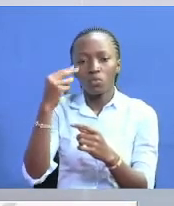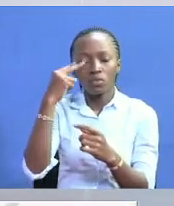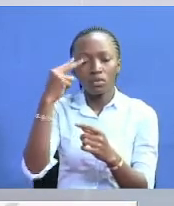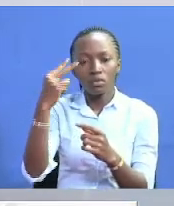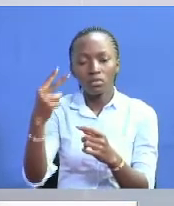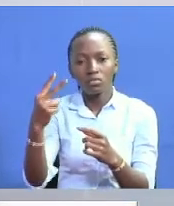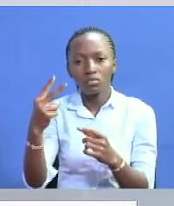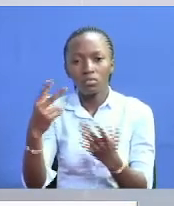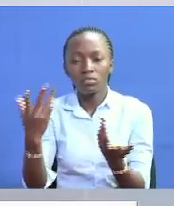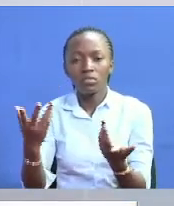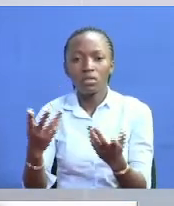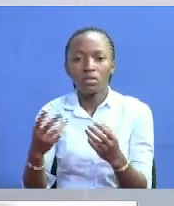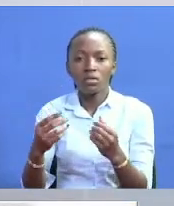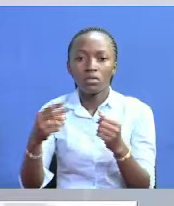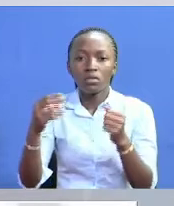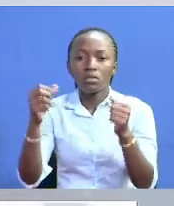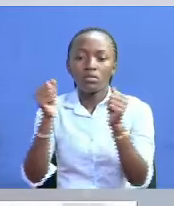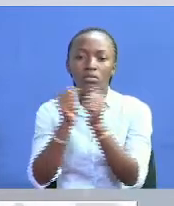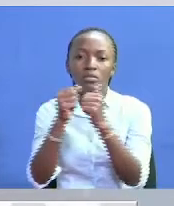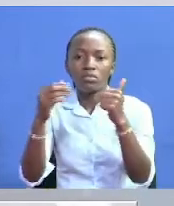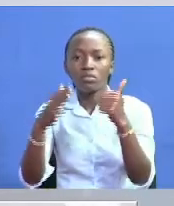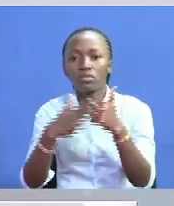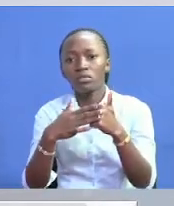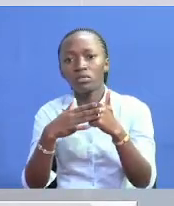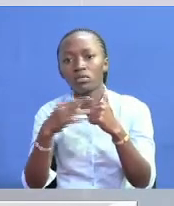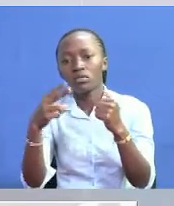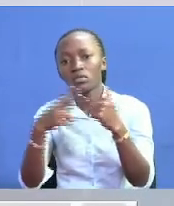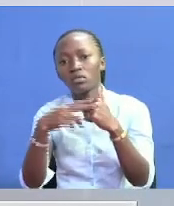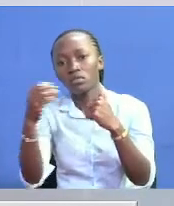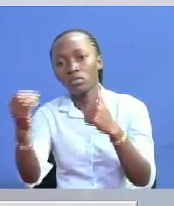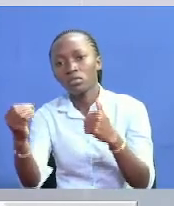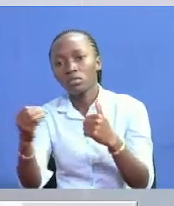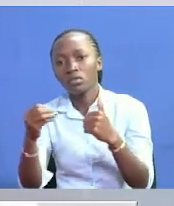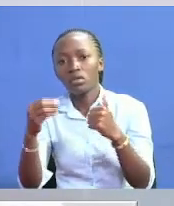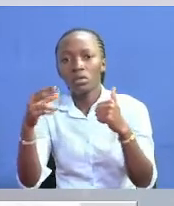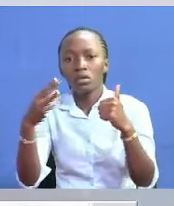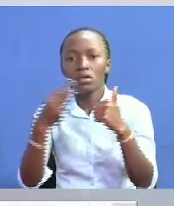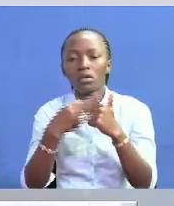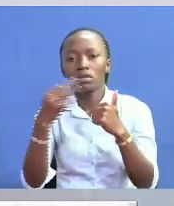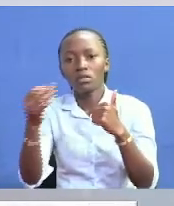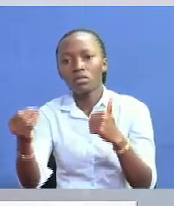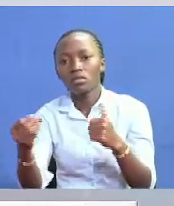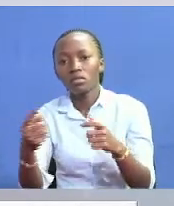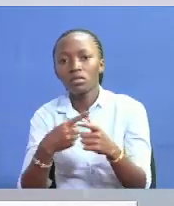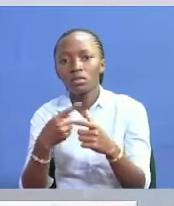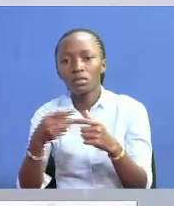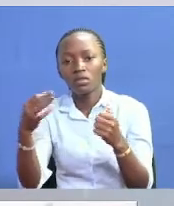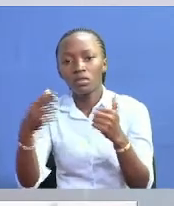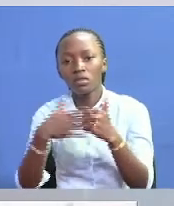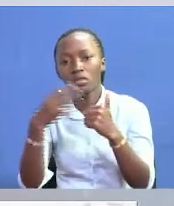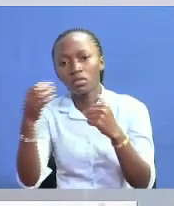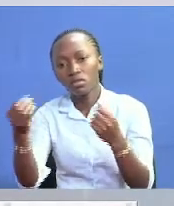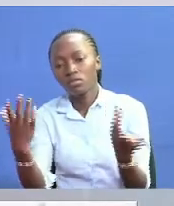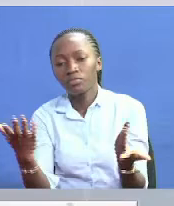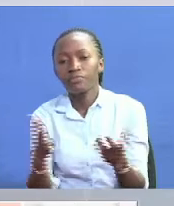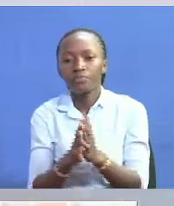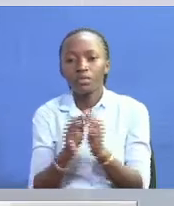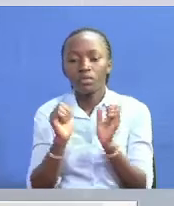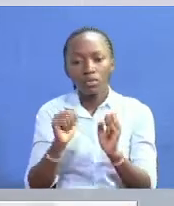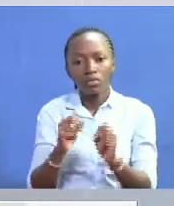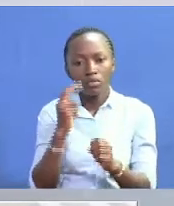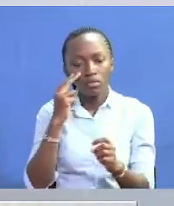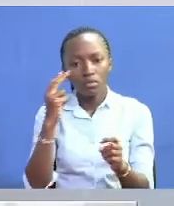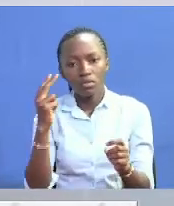the 1970s, the 1980s, and of course the 1990s. Of course, probably when talking about the 1980s, the coup attempt